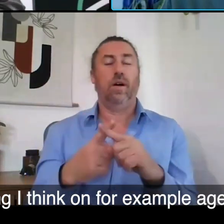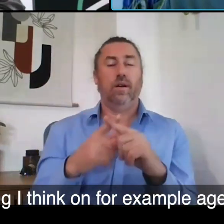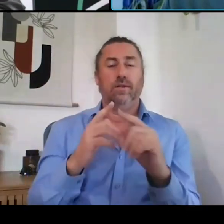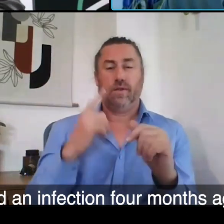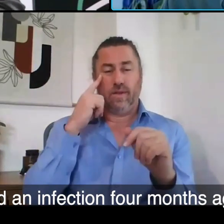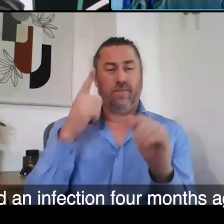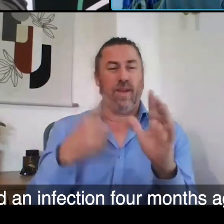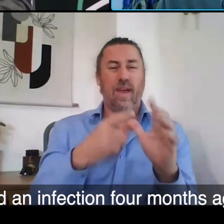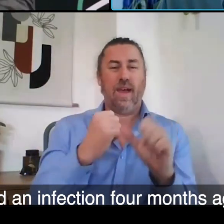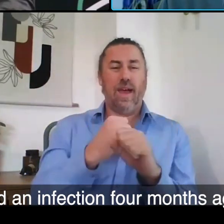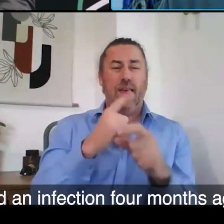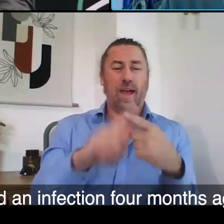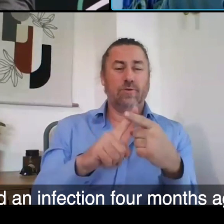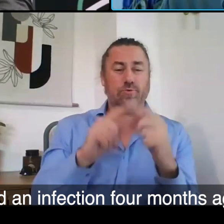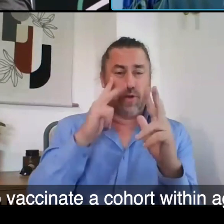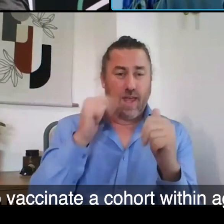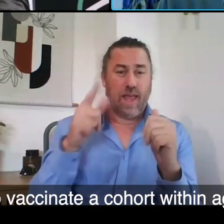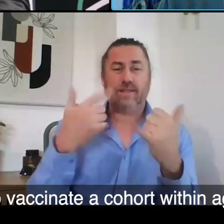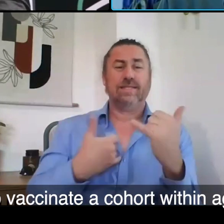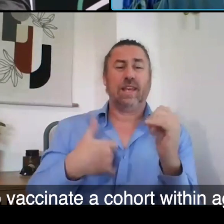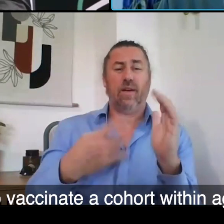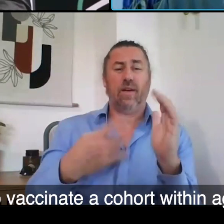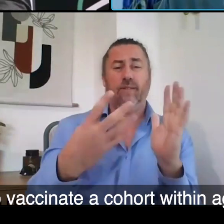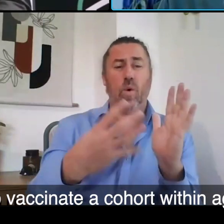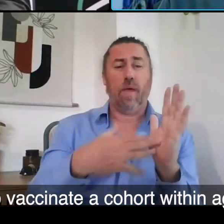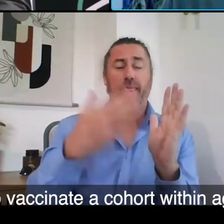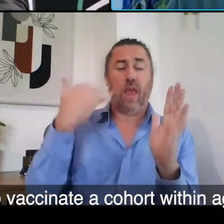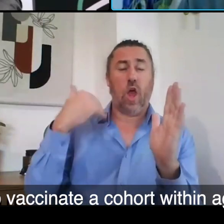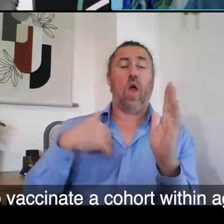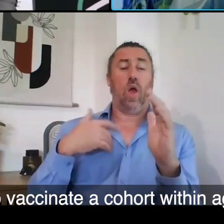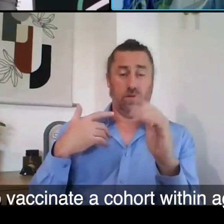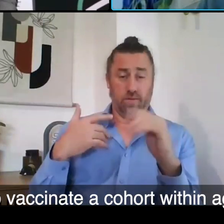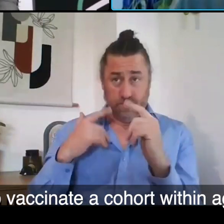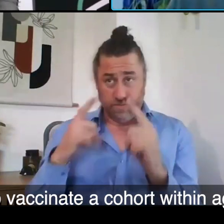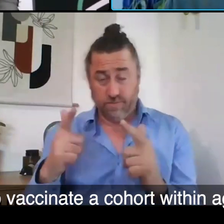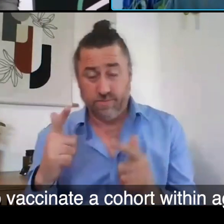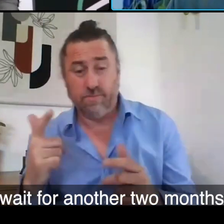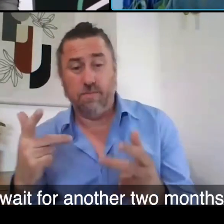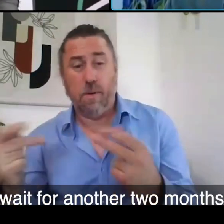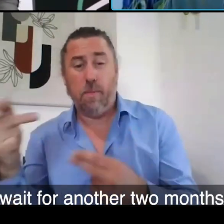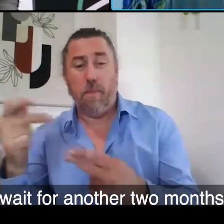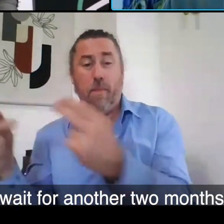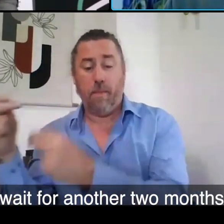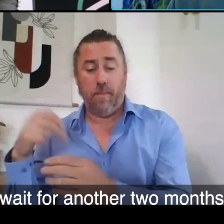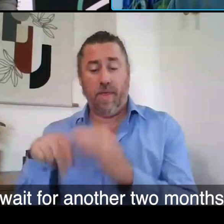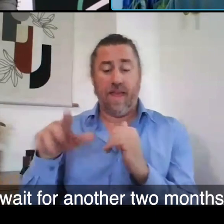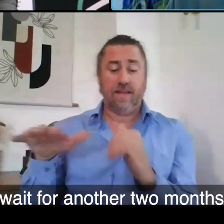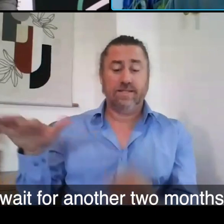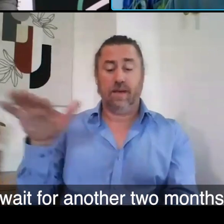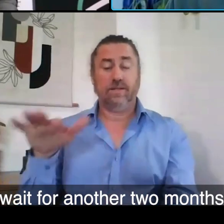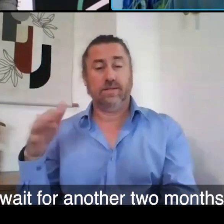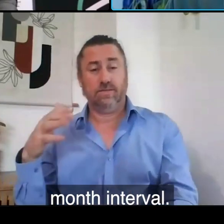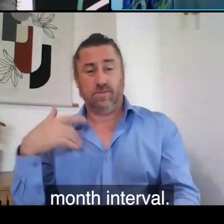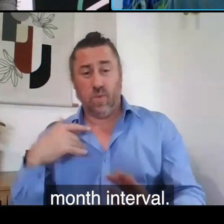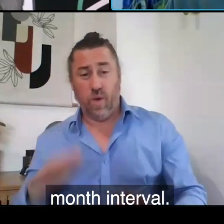example, aged care. Someone had infection 4 months ago, but you're going in to vaccinate, a cohort within aged care. Would you, wait for another 2